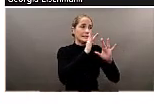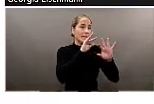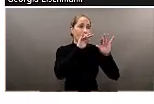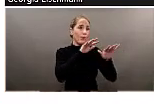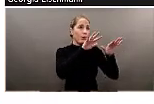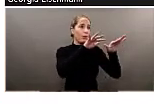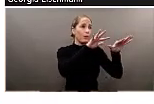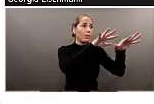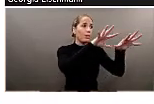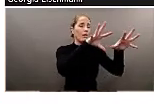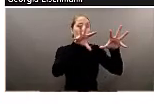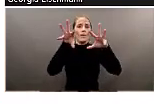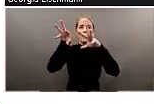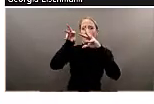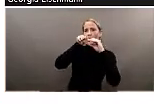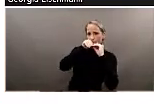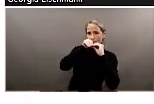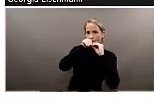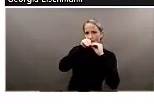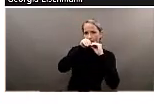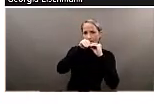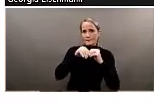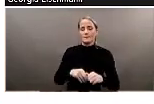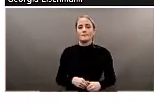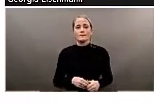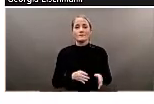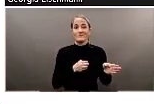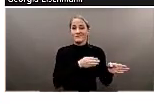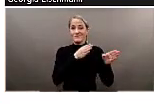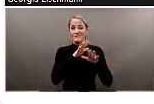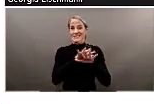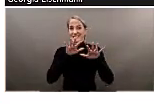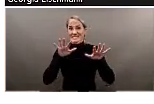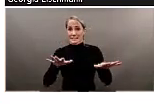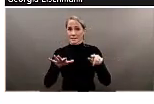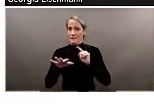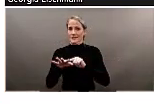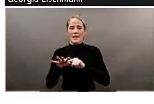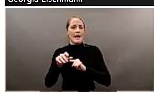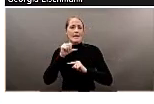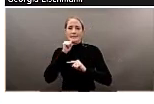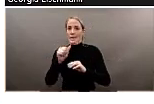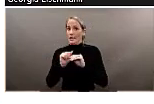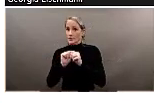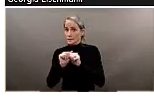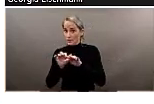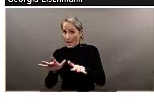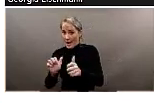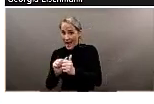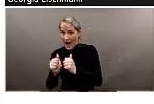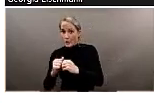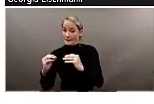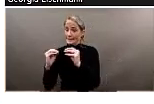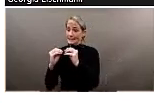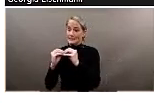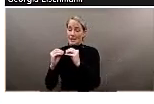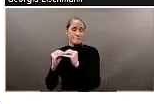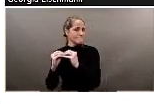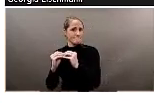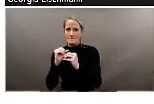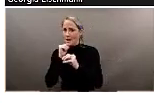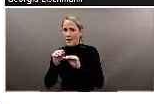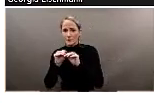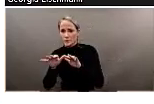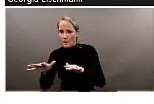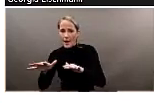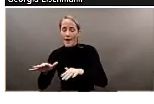of the lungs and into, onto someone else. Or it's not spread by simply, kissing someone. It's